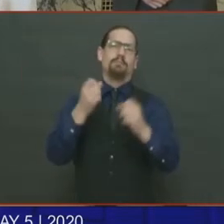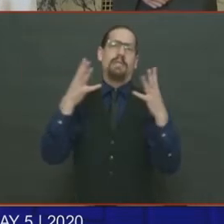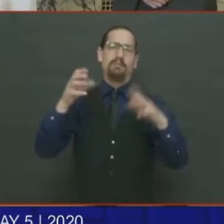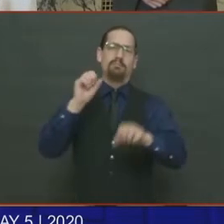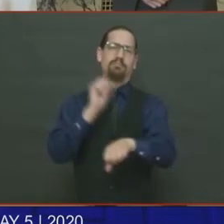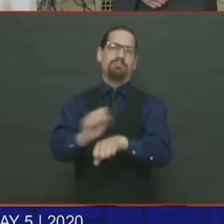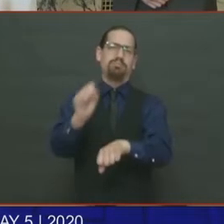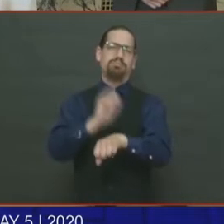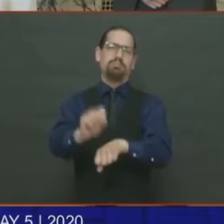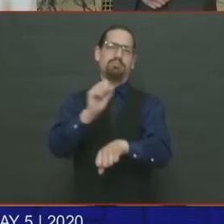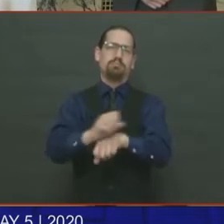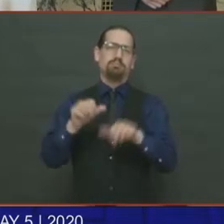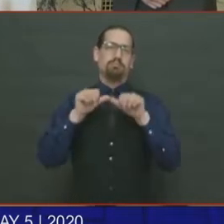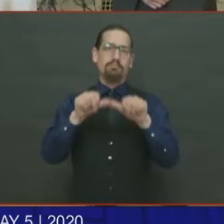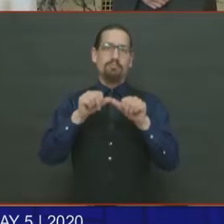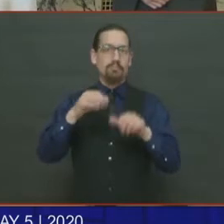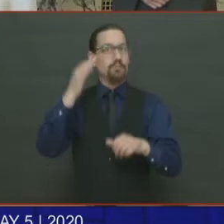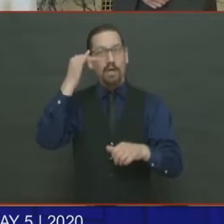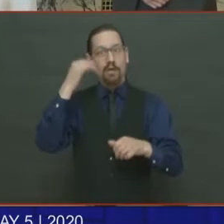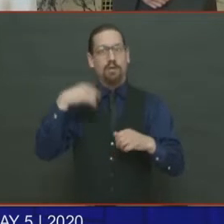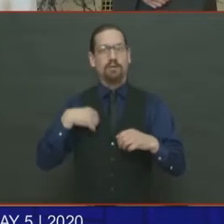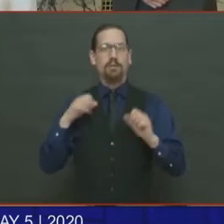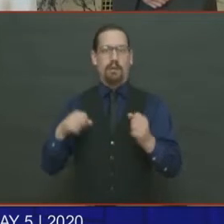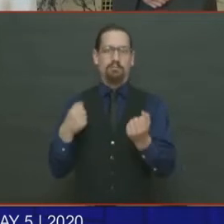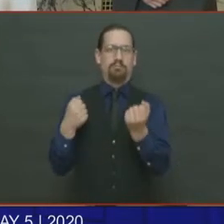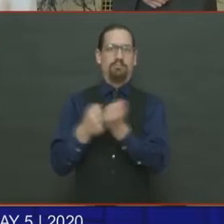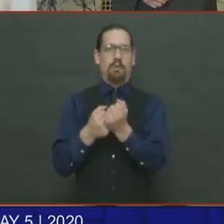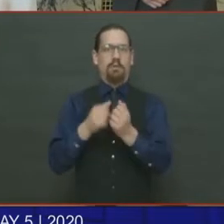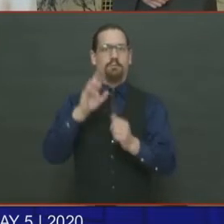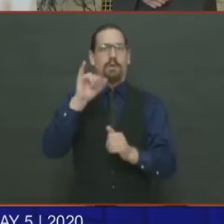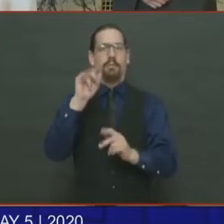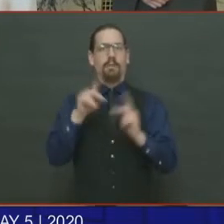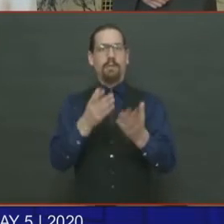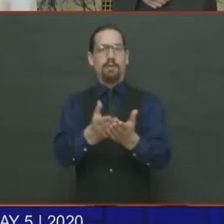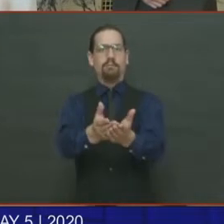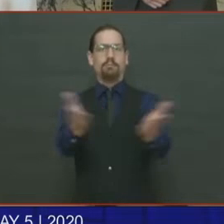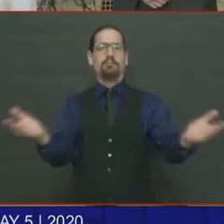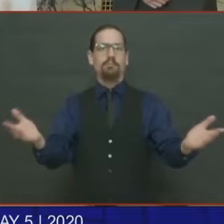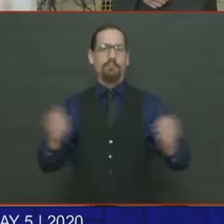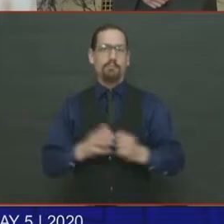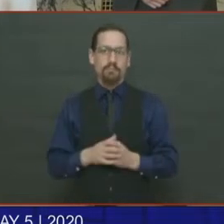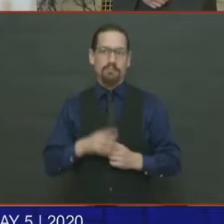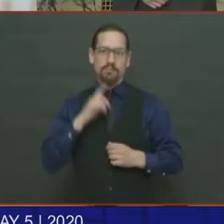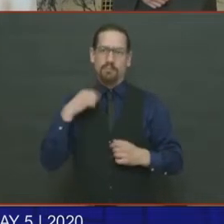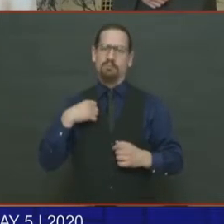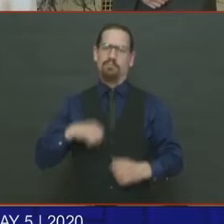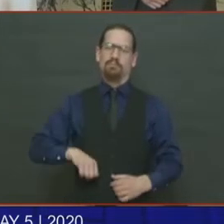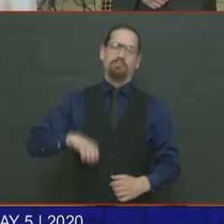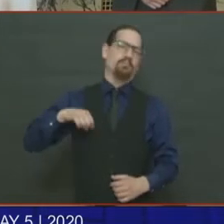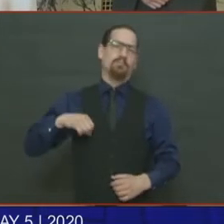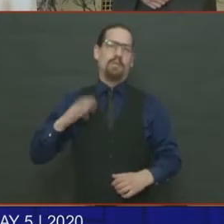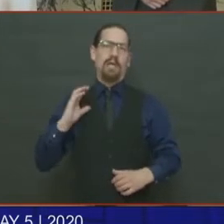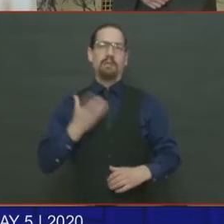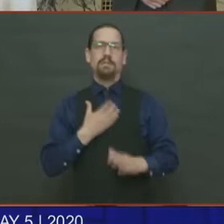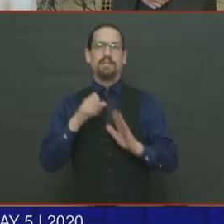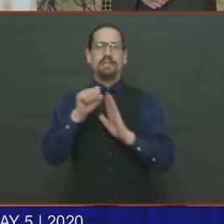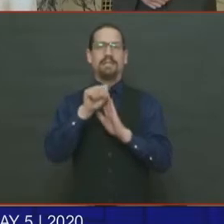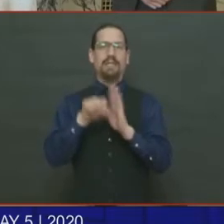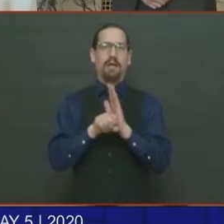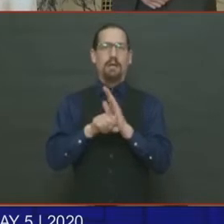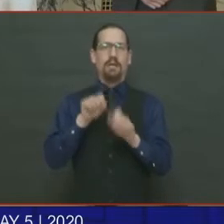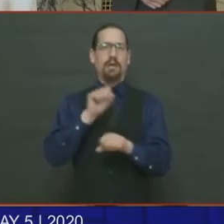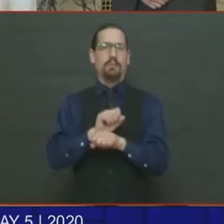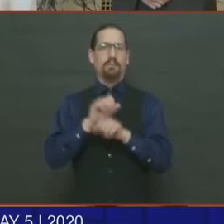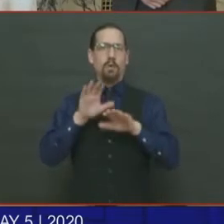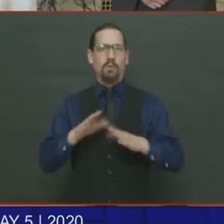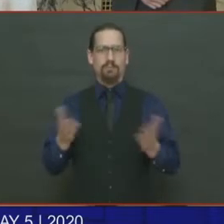of Rhode Island. And I have to say I've never been more proud of the state employees who work here. They are getting it done, and